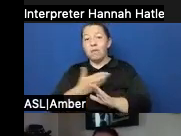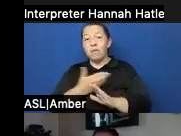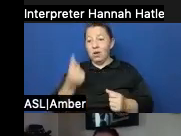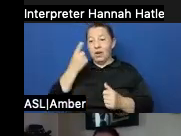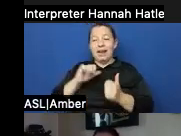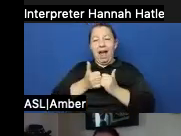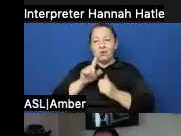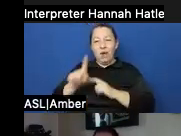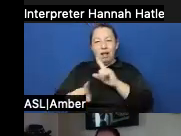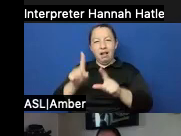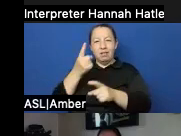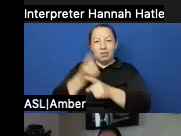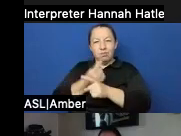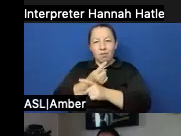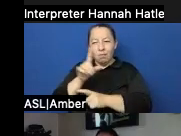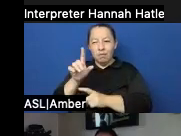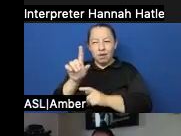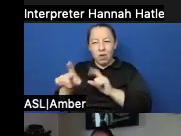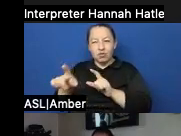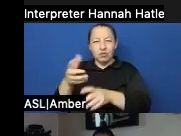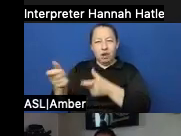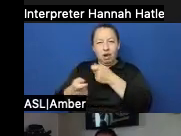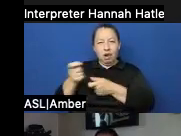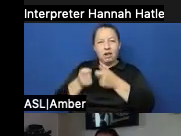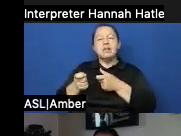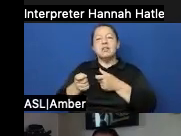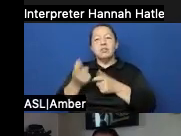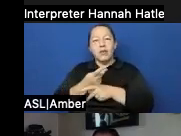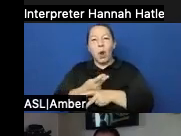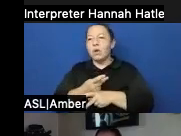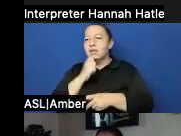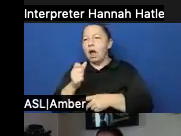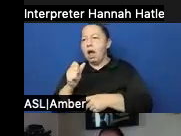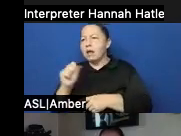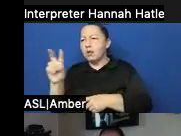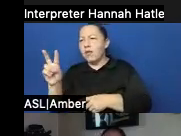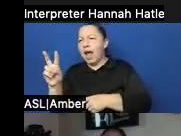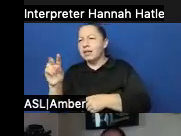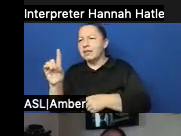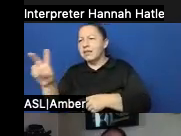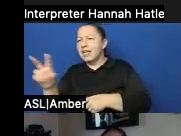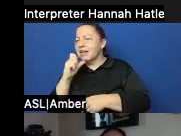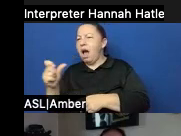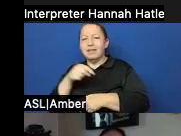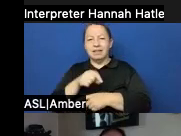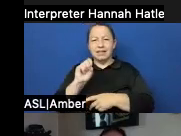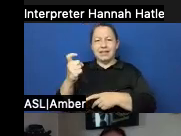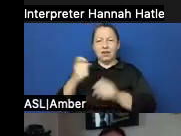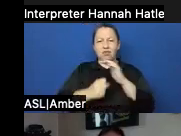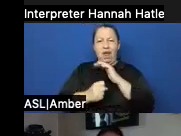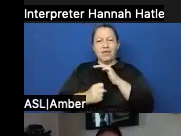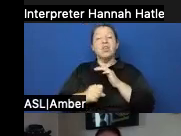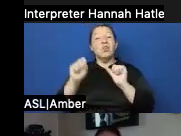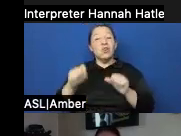to understand that, wait, this isn't sexual violence and DV, this is trafficking. It could take 6 months of working with an individual before